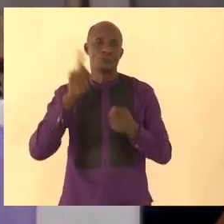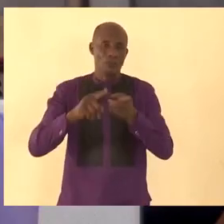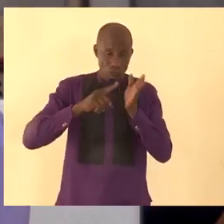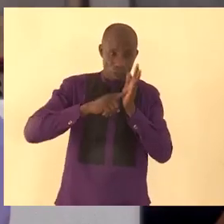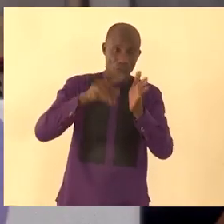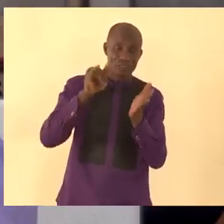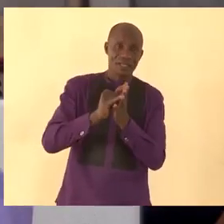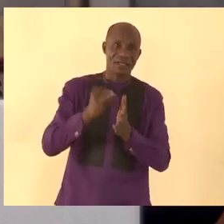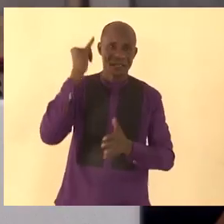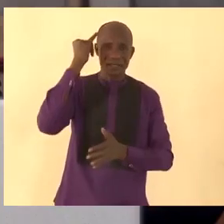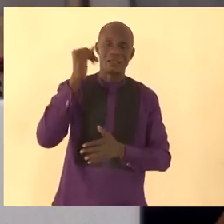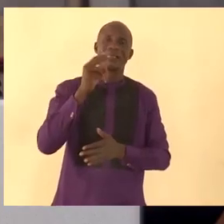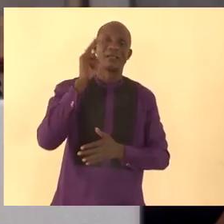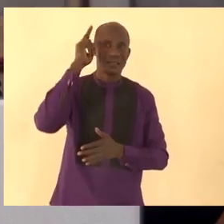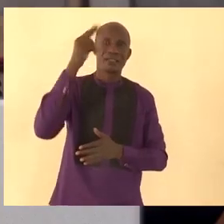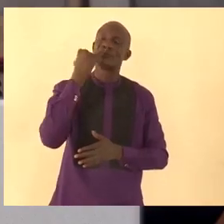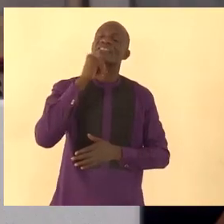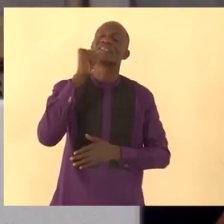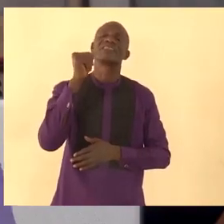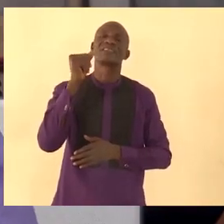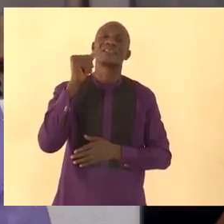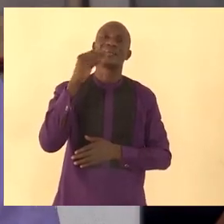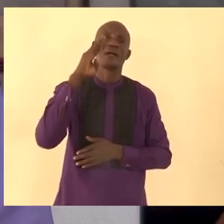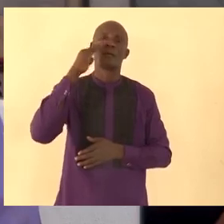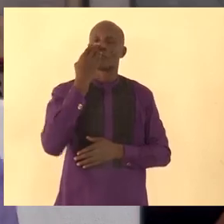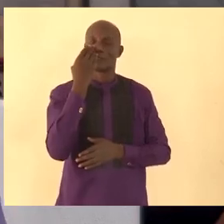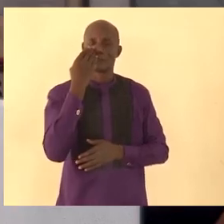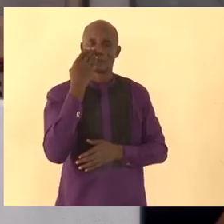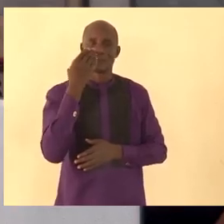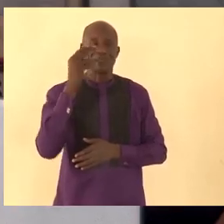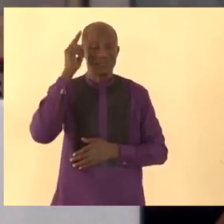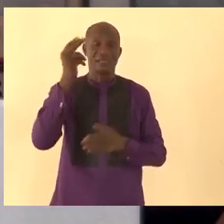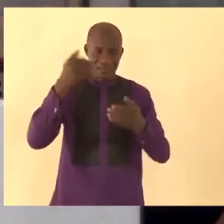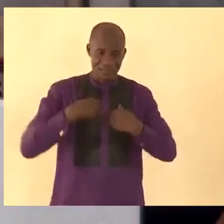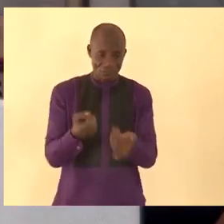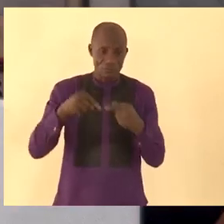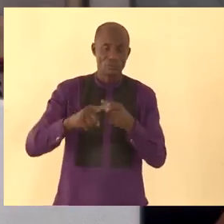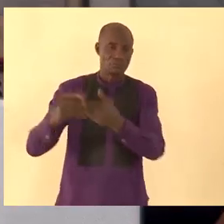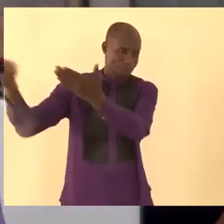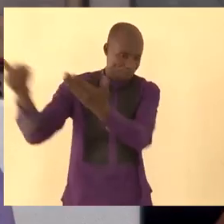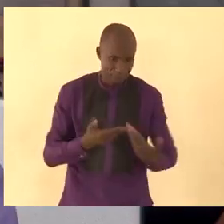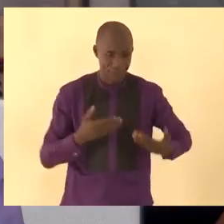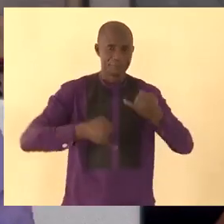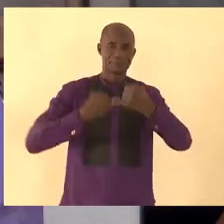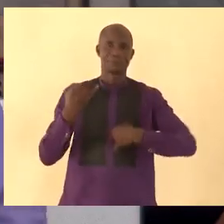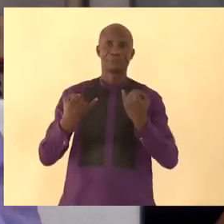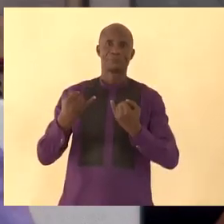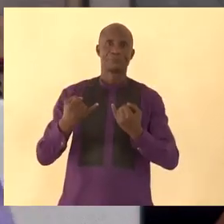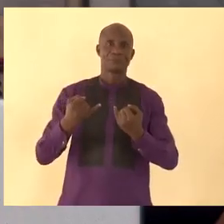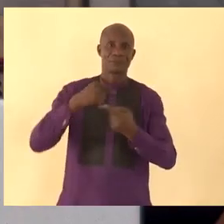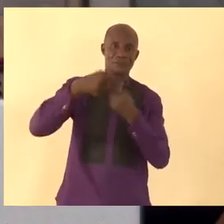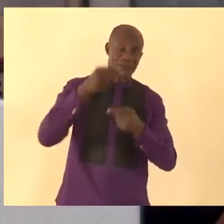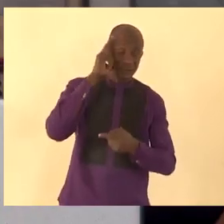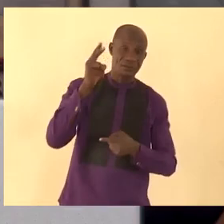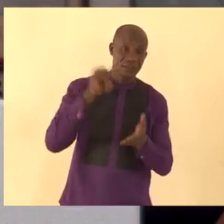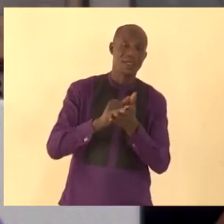To show that he is not a dull, tepid person, he has come to bring joy. And when he saw